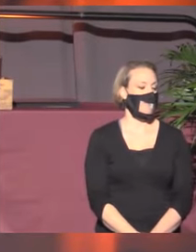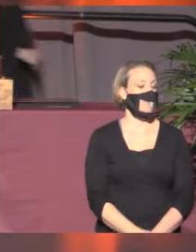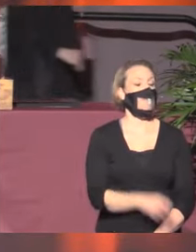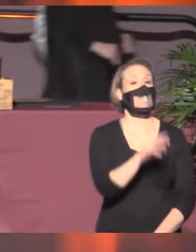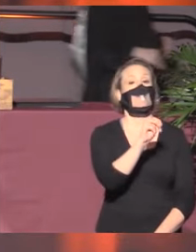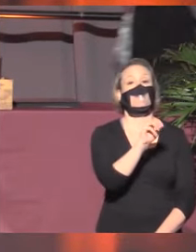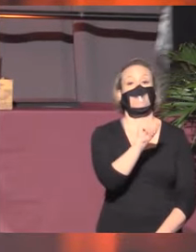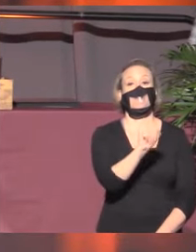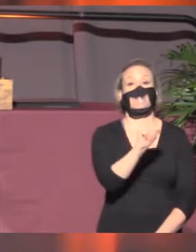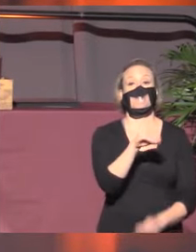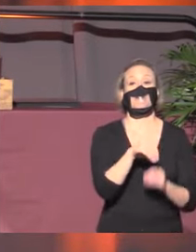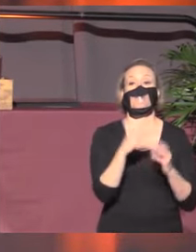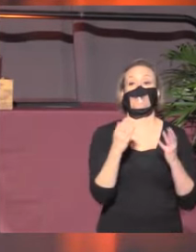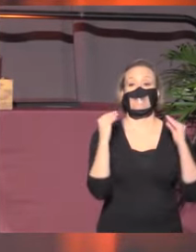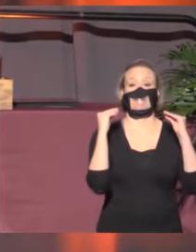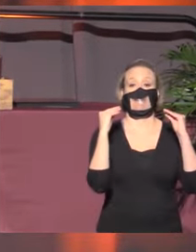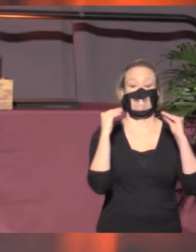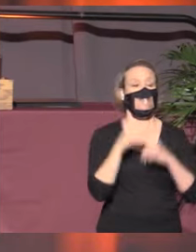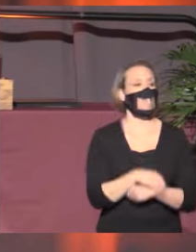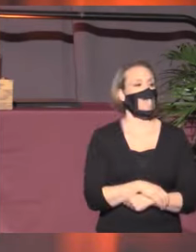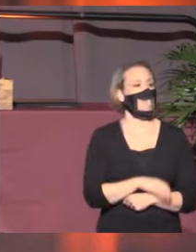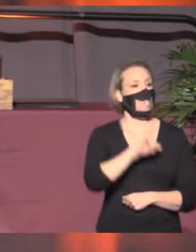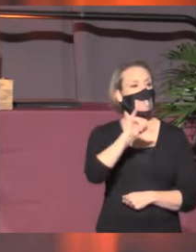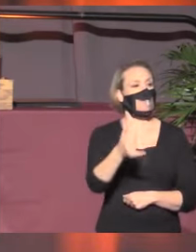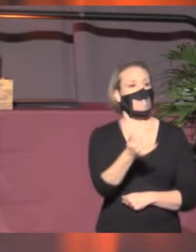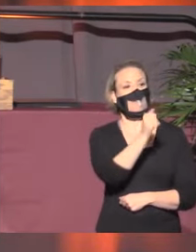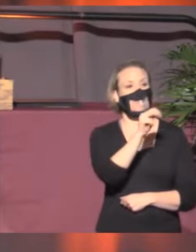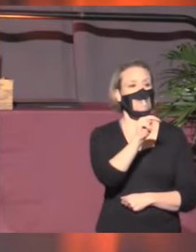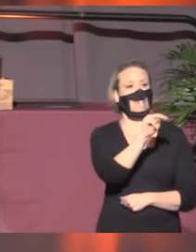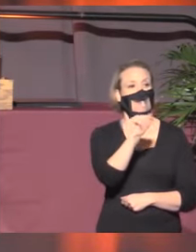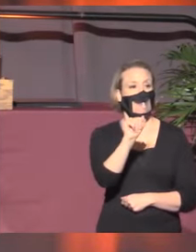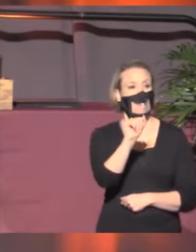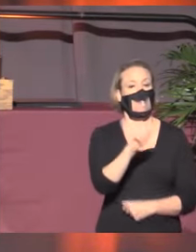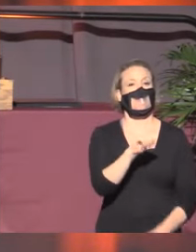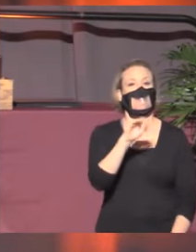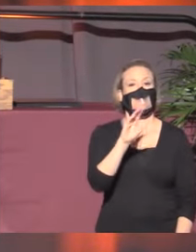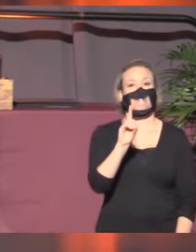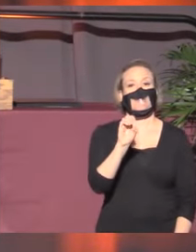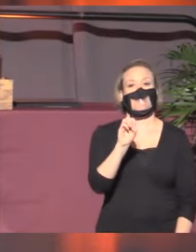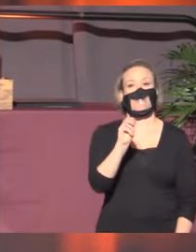Master of Arts in Teaching, Janaea Demoya Brown.